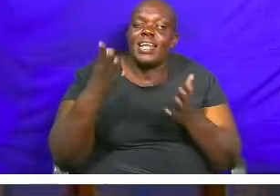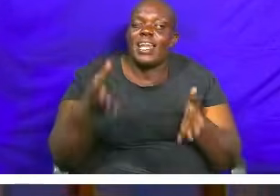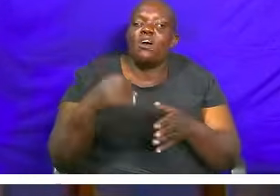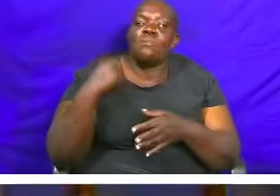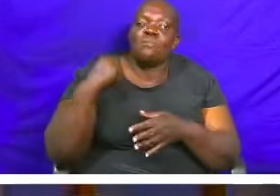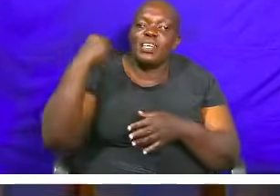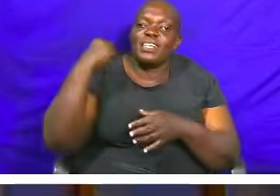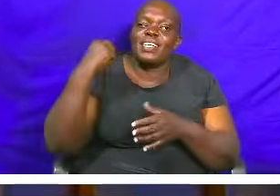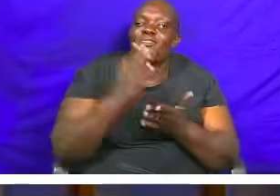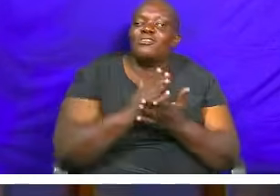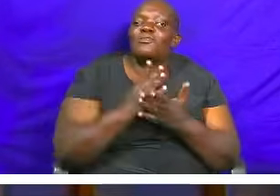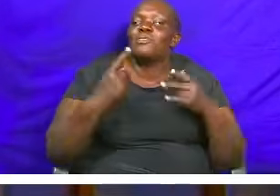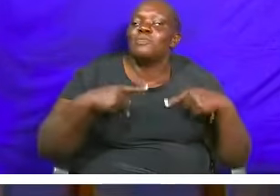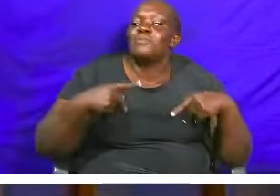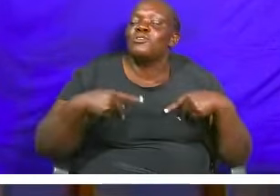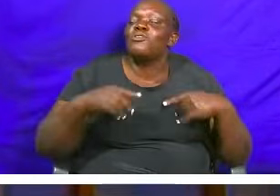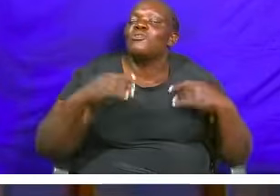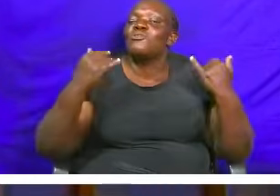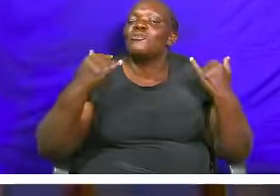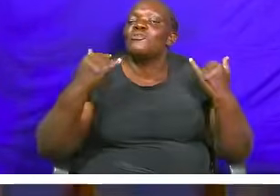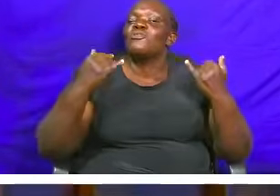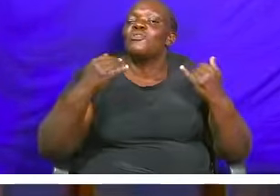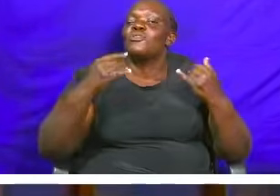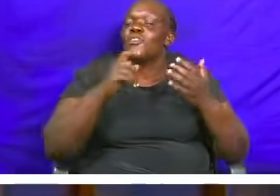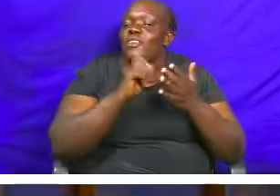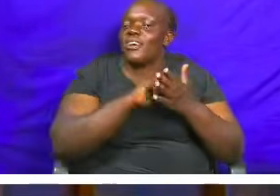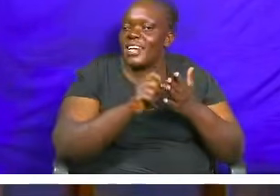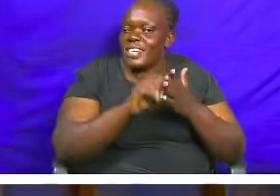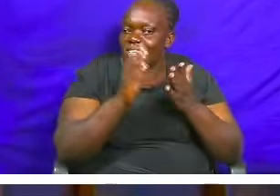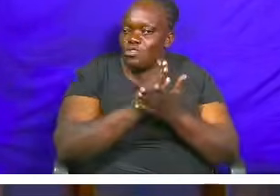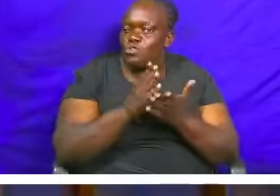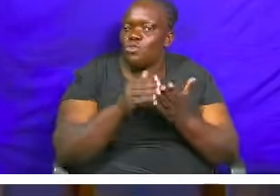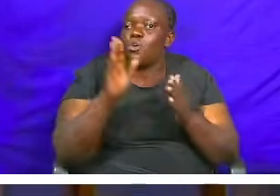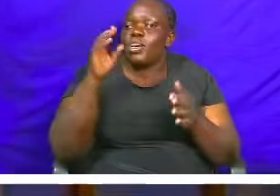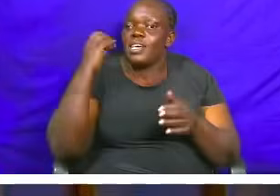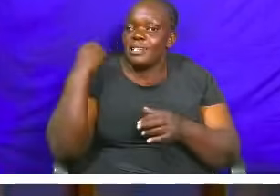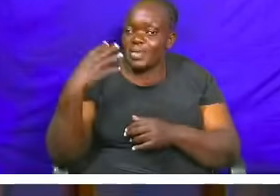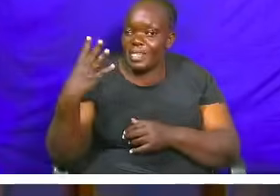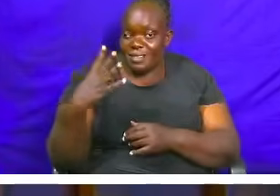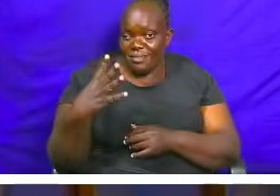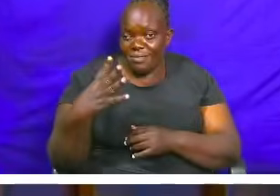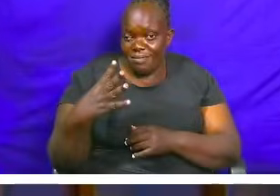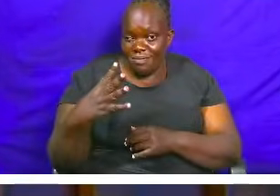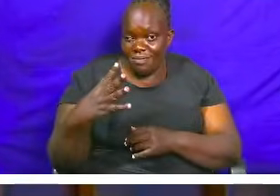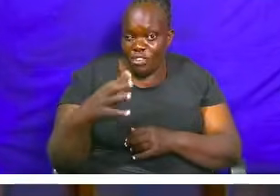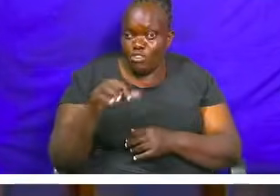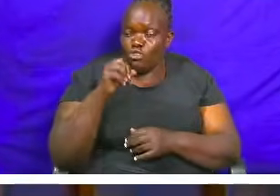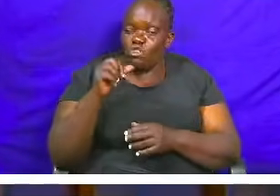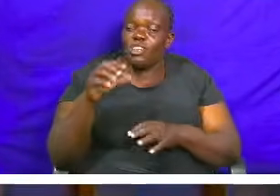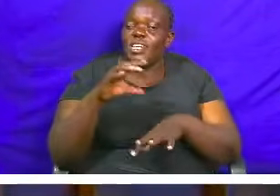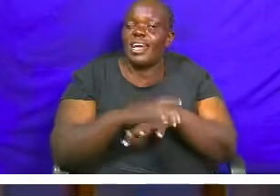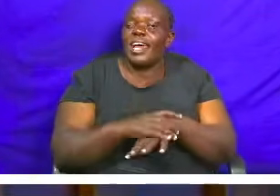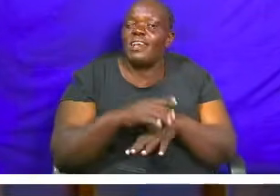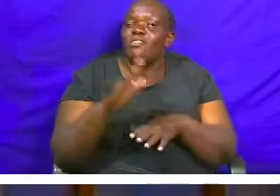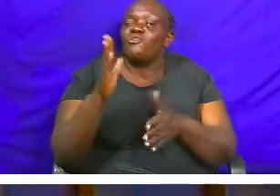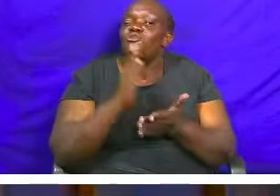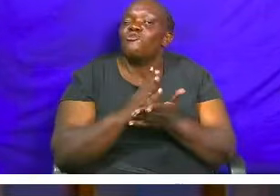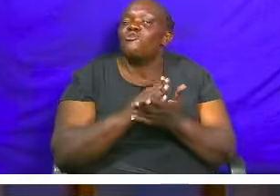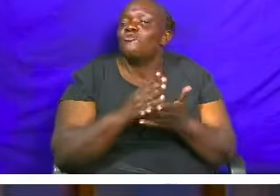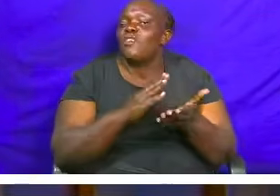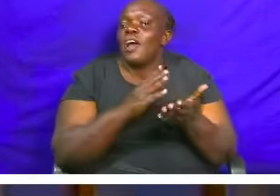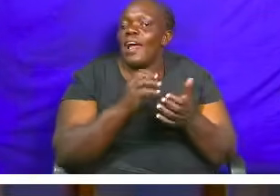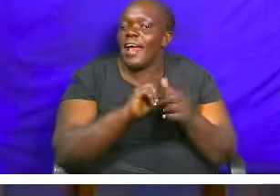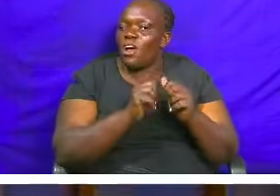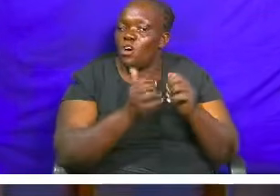politicized. People trying to turn the script to say that we are more expensive. But they have not understood this is not comparing like for